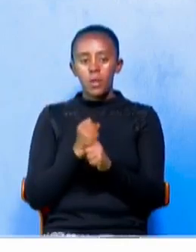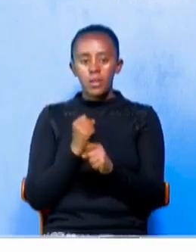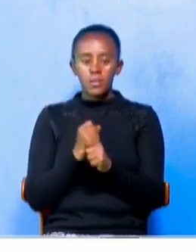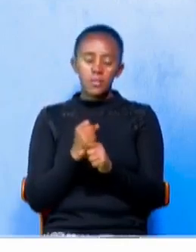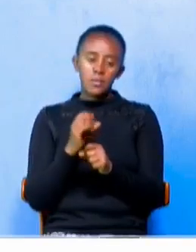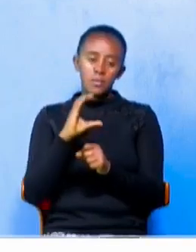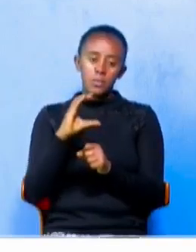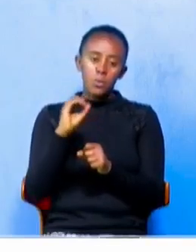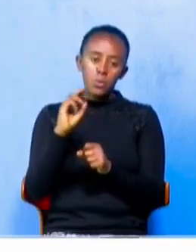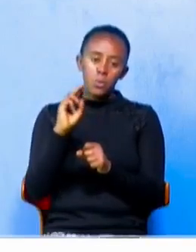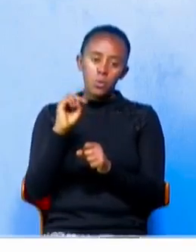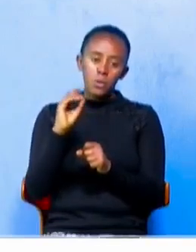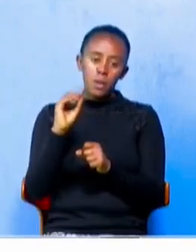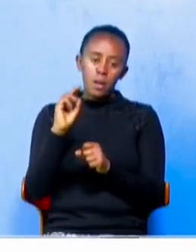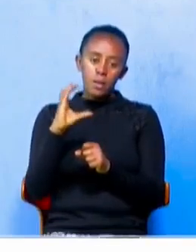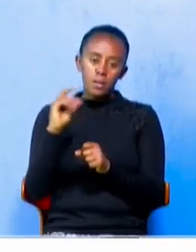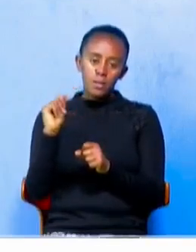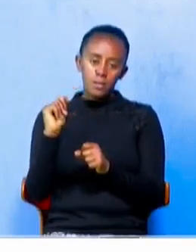Conduct, you know,